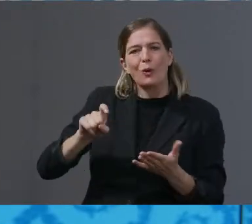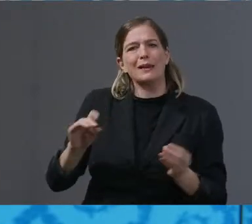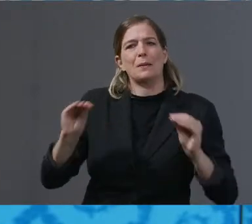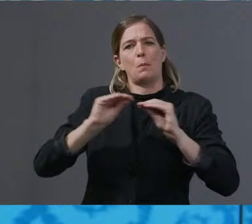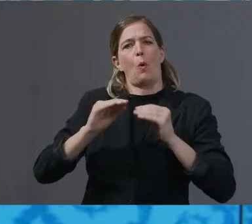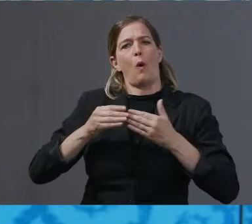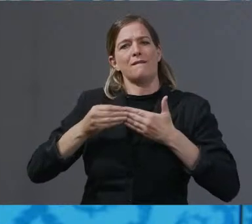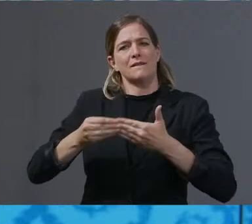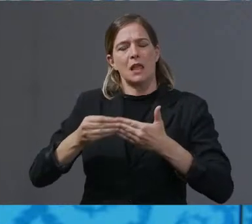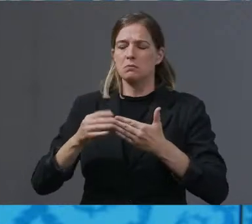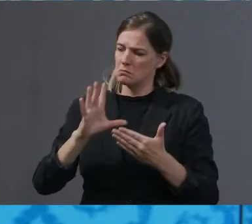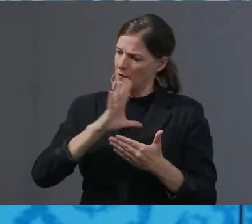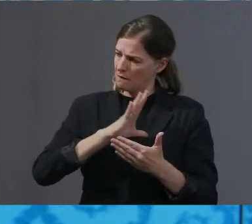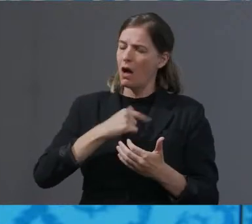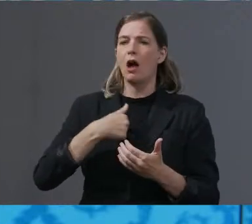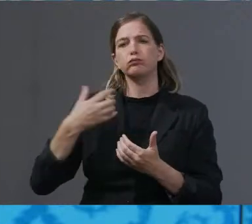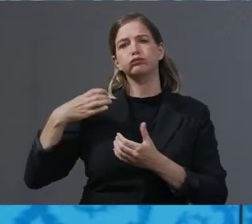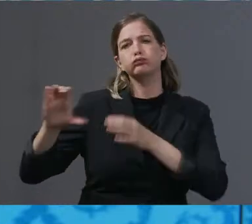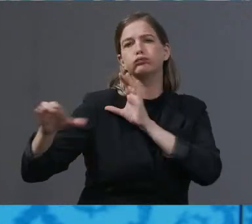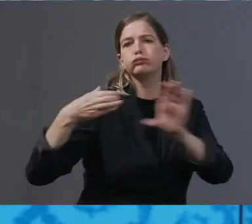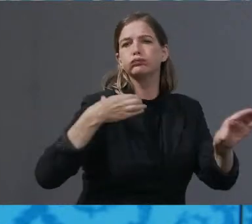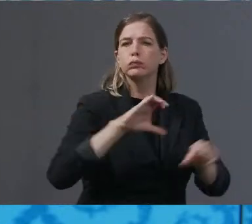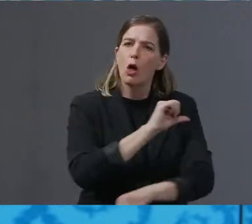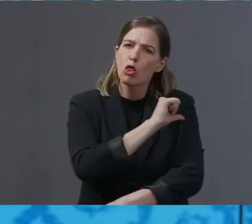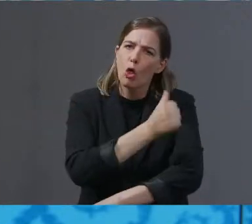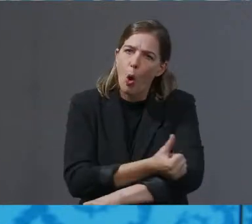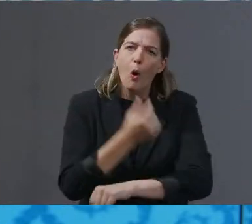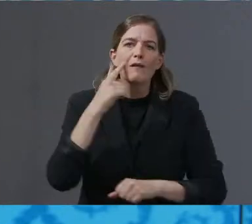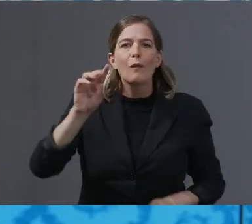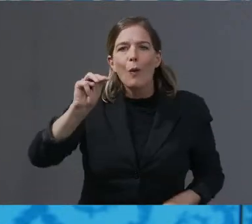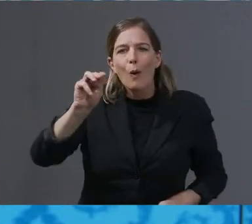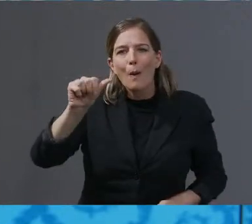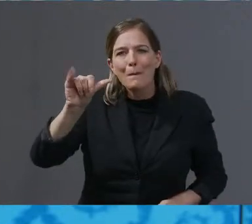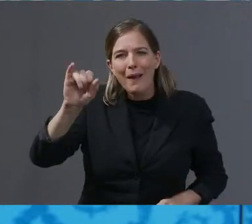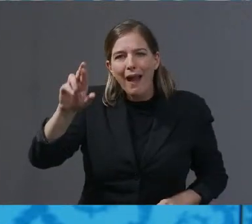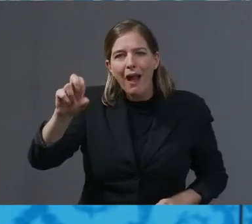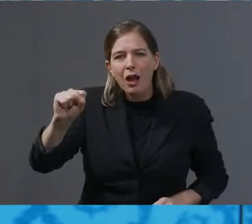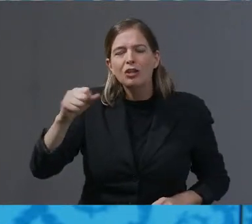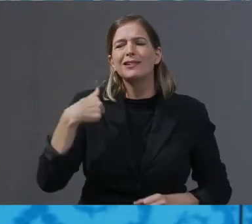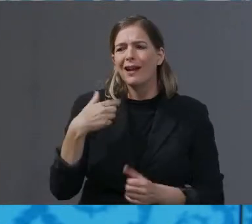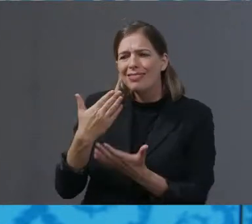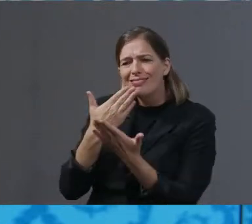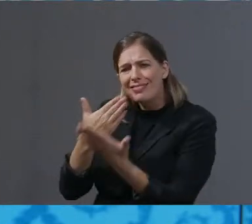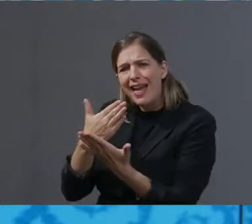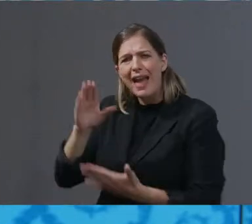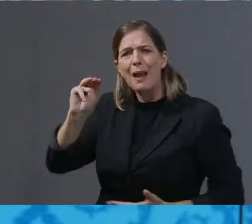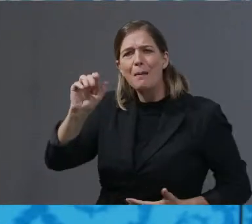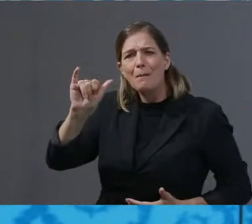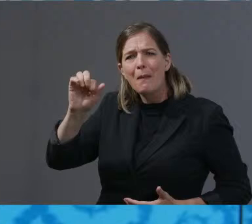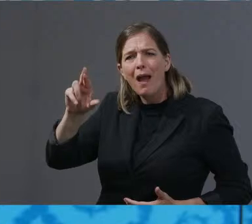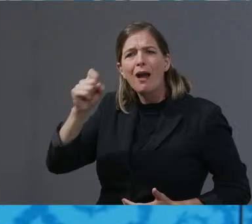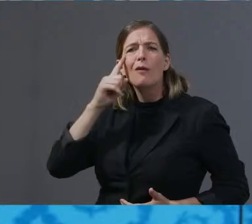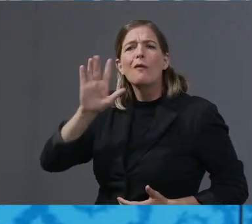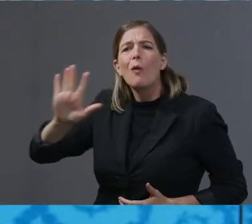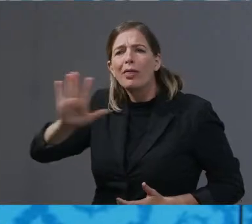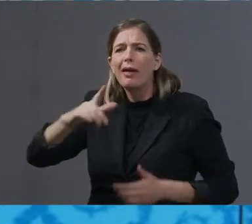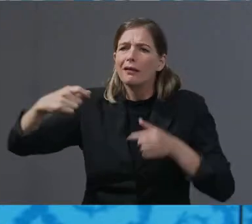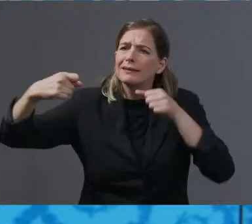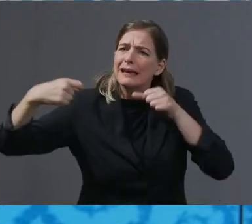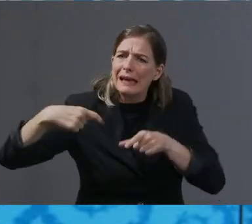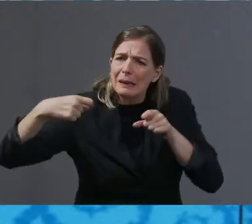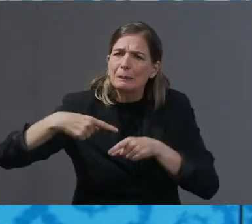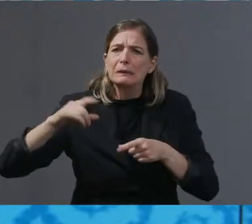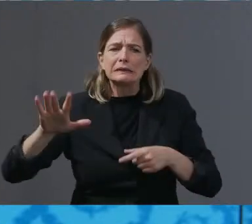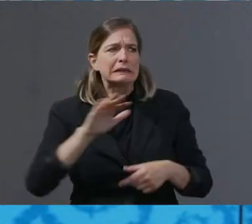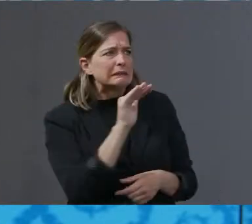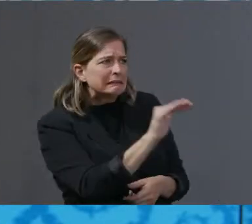the mayors for their input, for us understanding their situation, a unique situation like what's